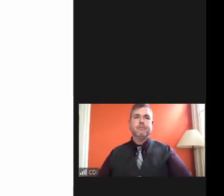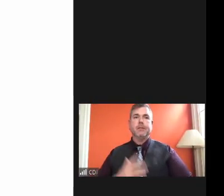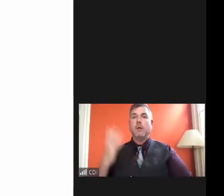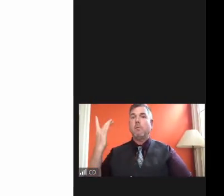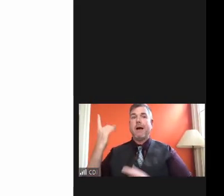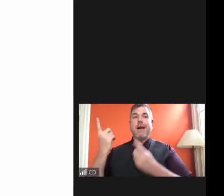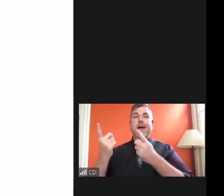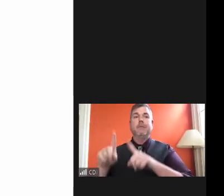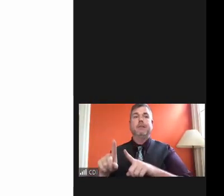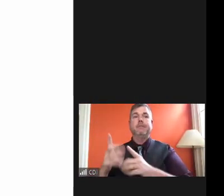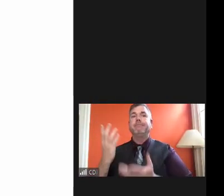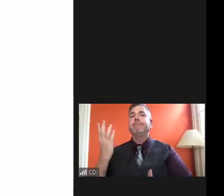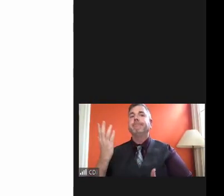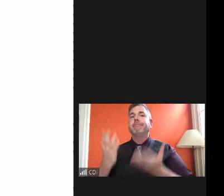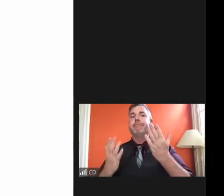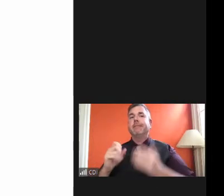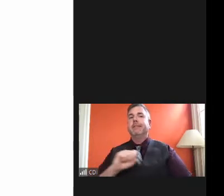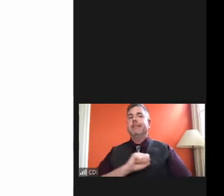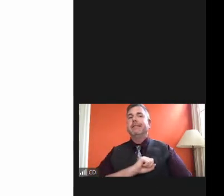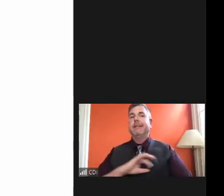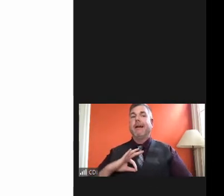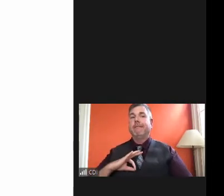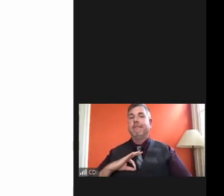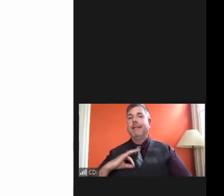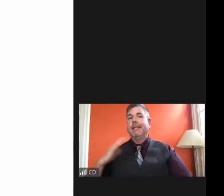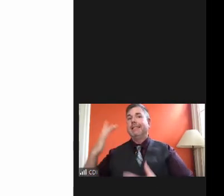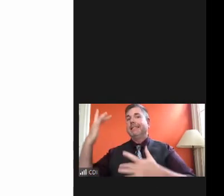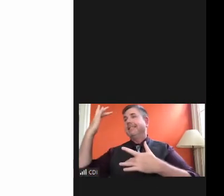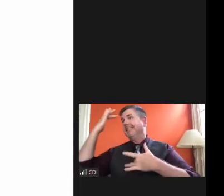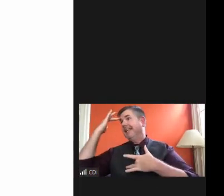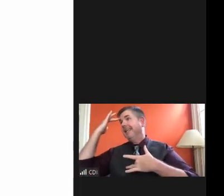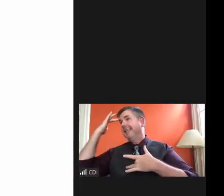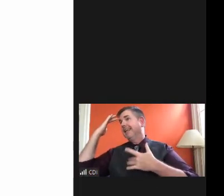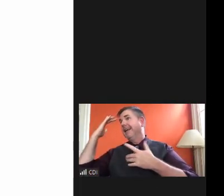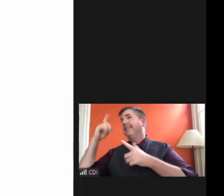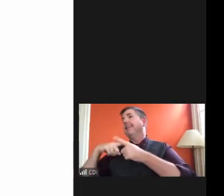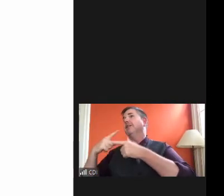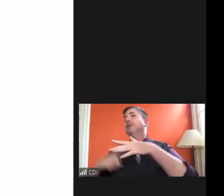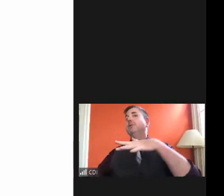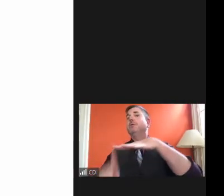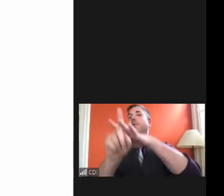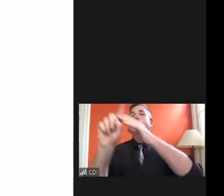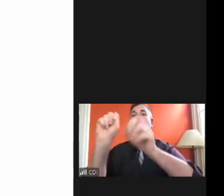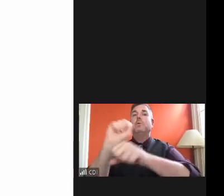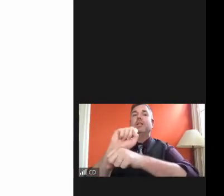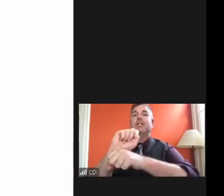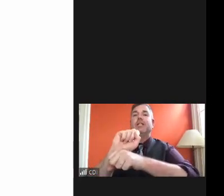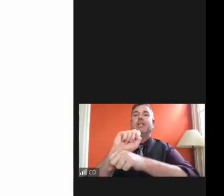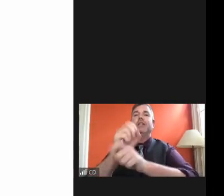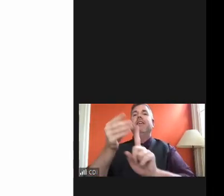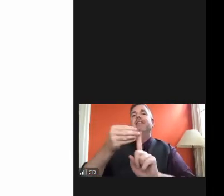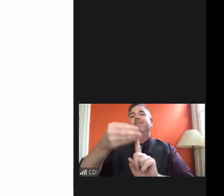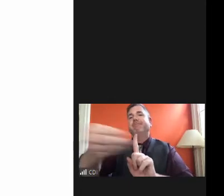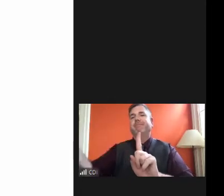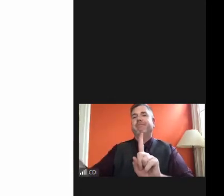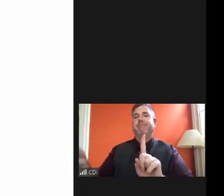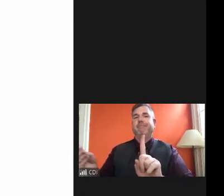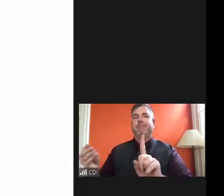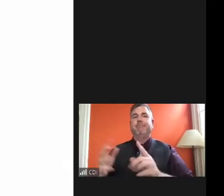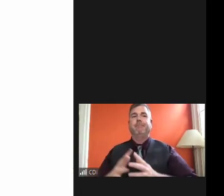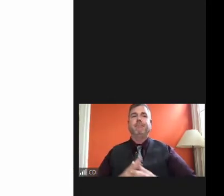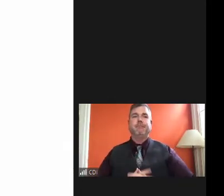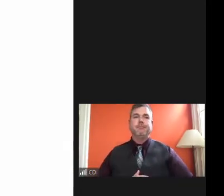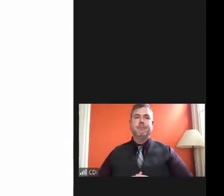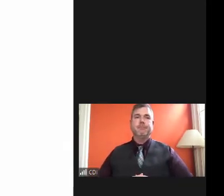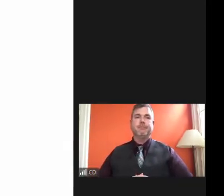track, which makes sense because that community has otherwise been sequestered. And all of those deaths in those settings have been